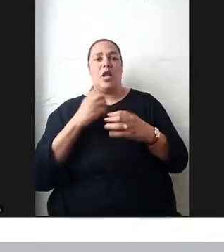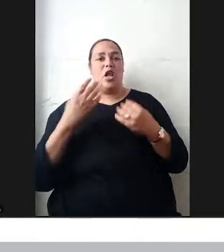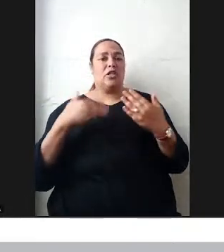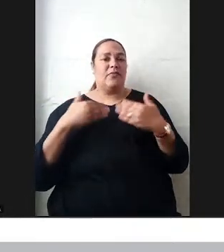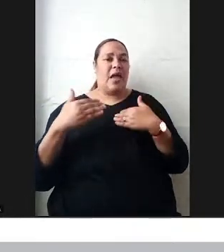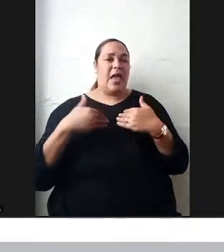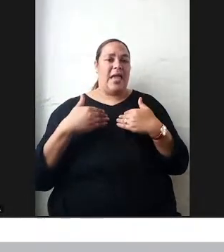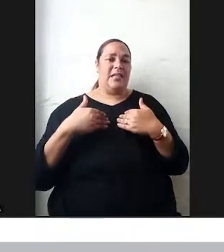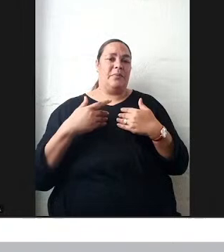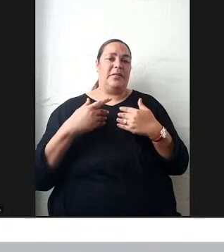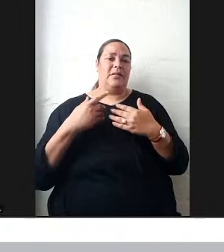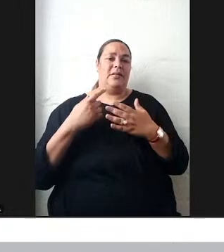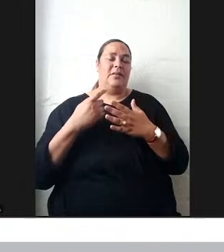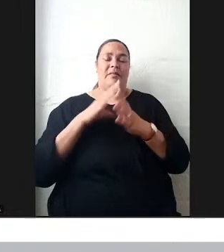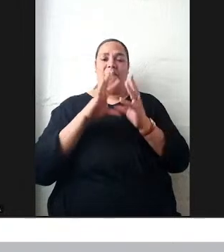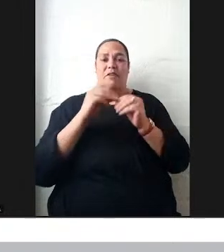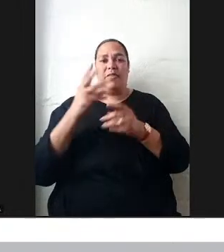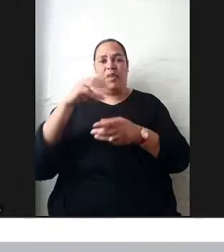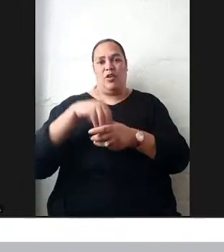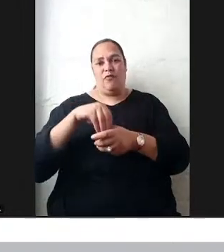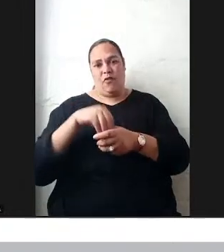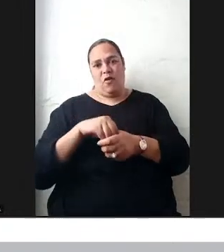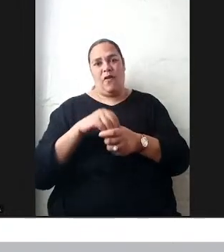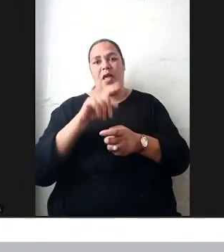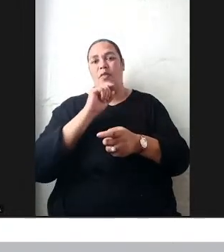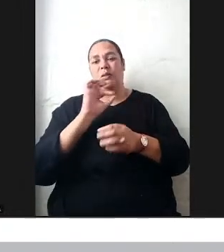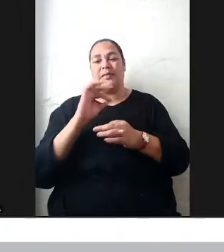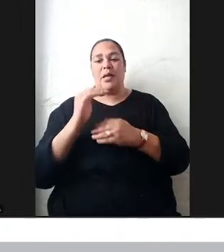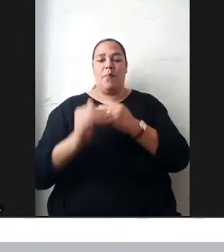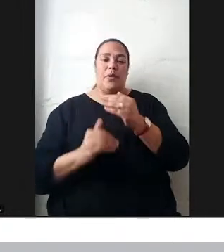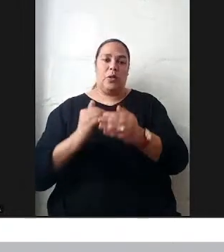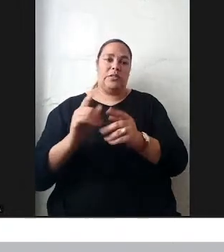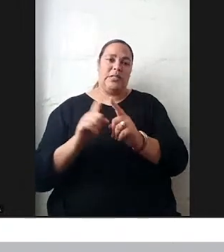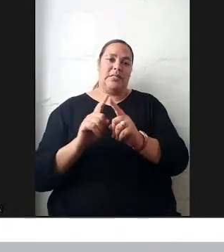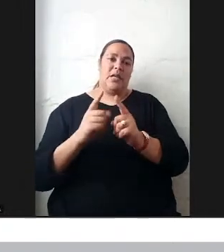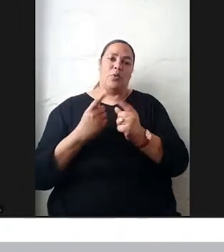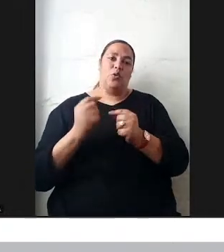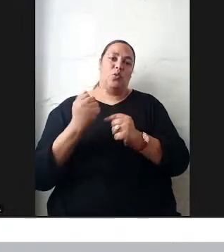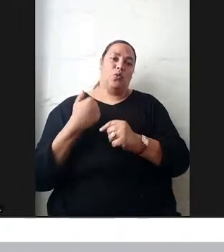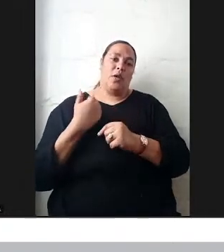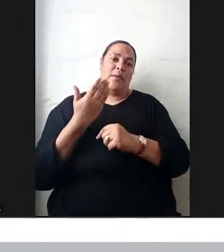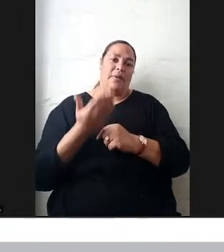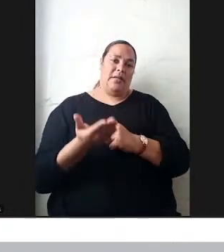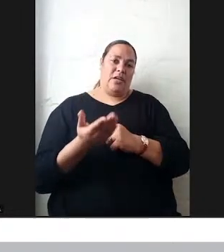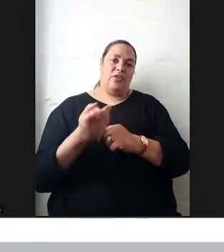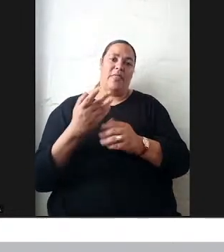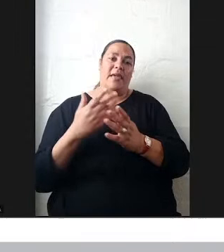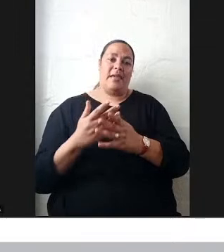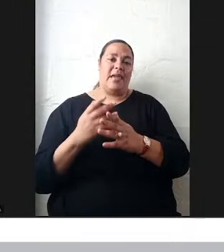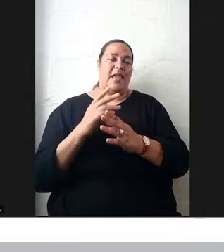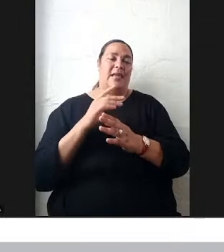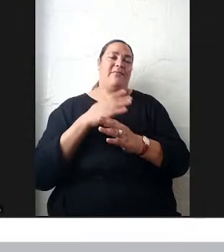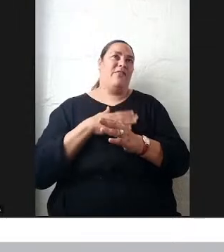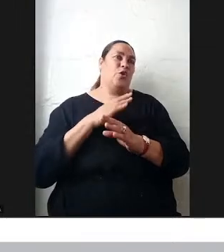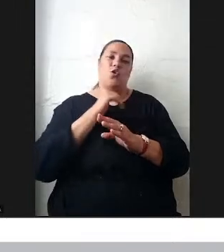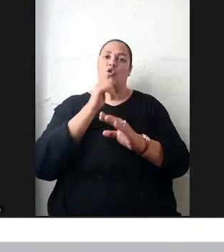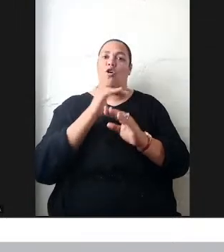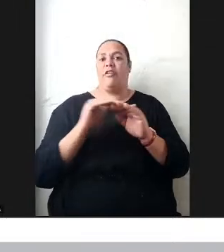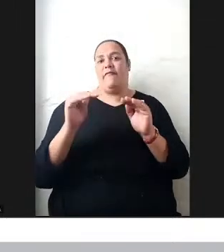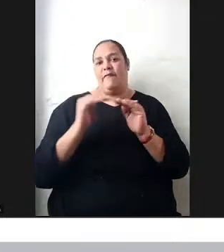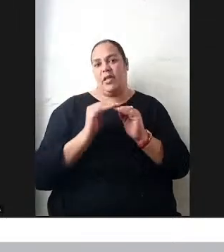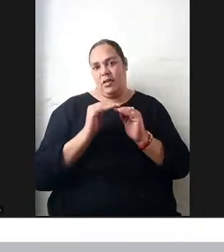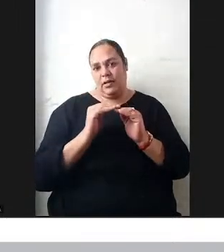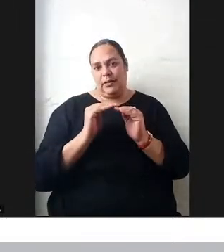involved. And they use this process as well to expedite their application, which can be quite unfair.